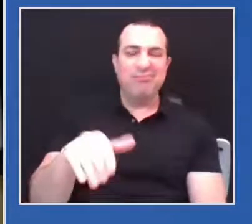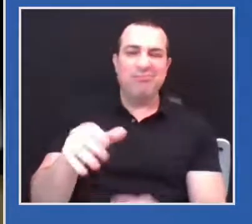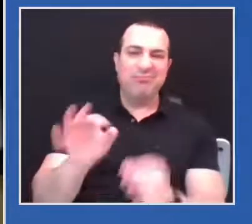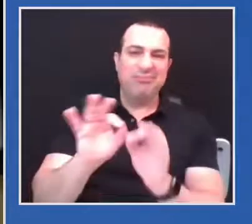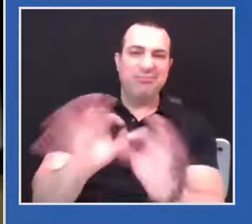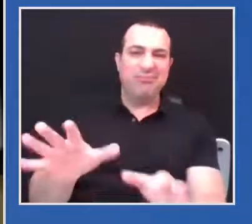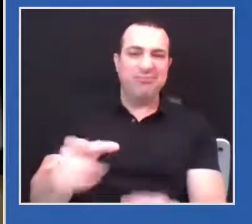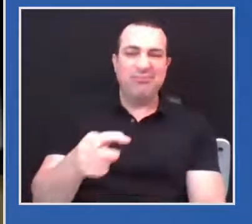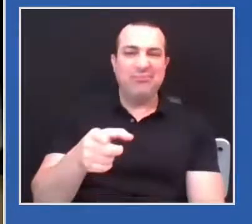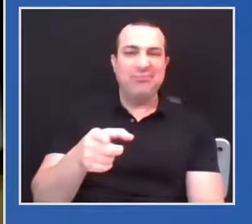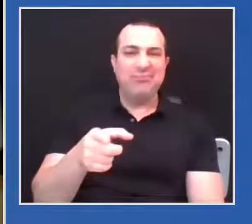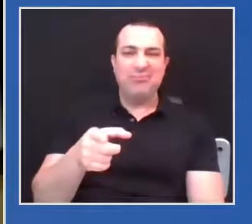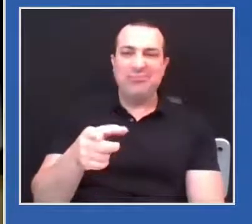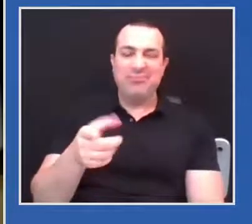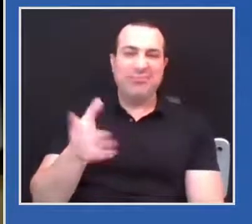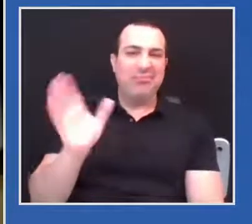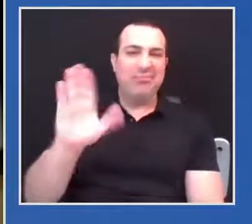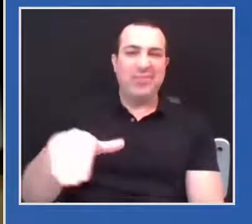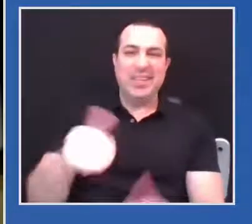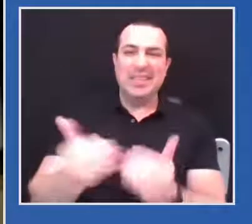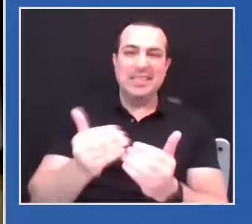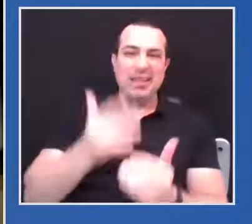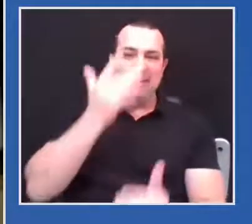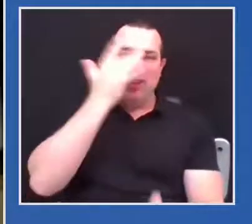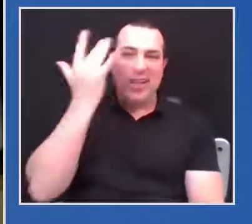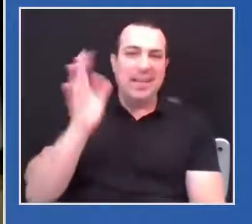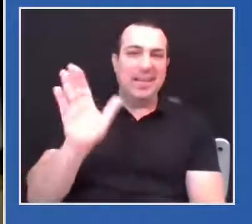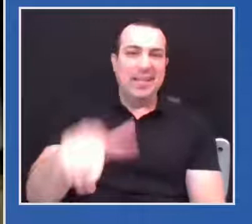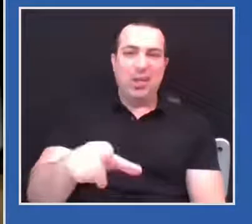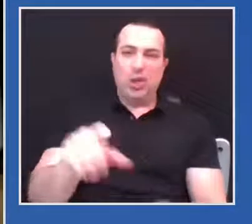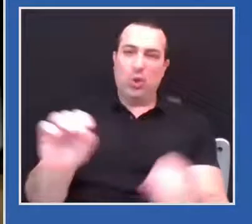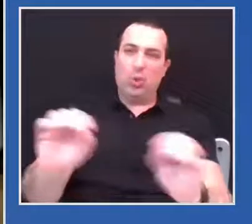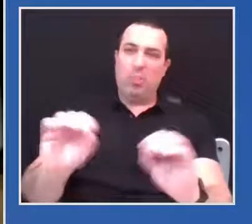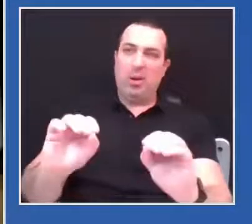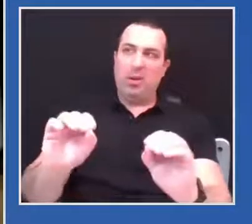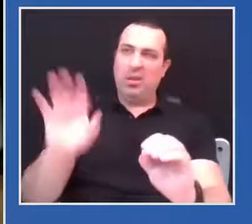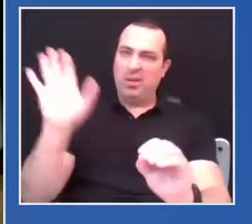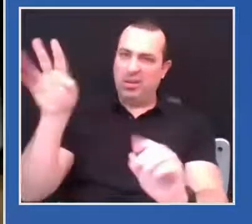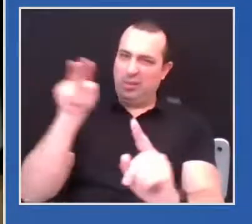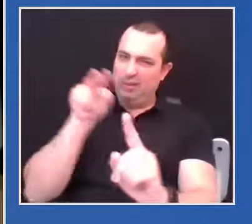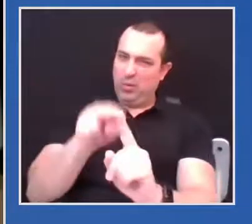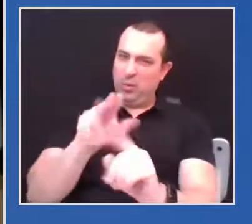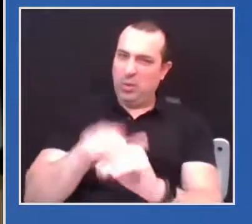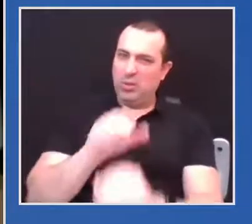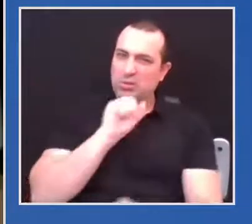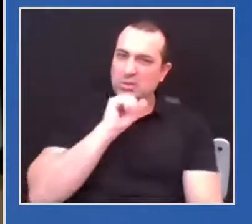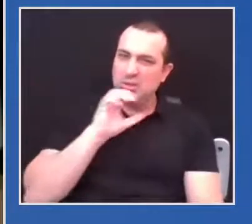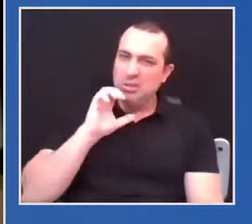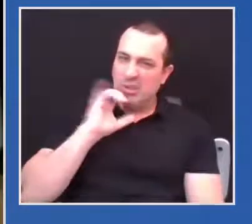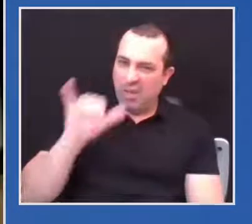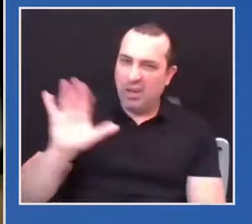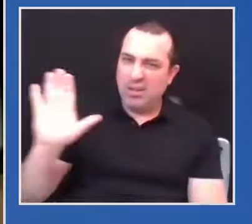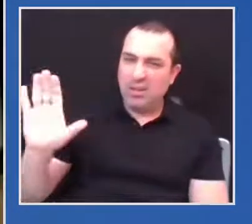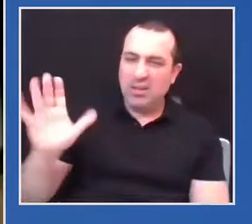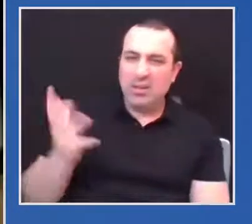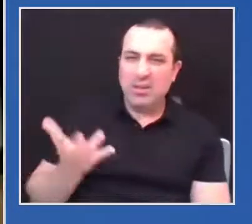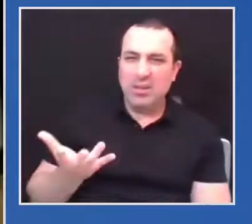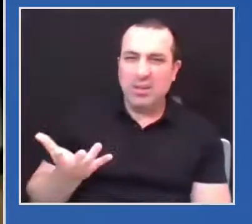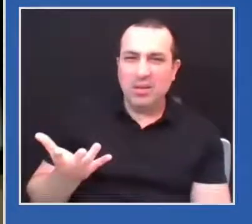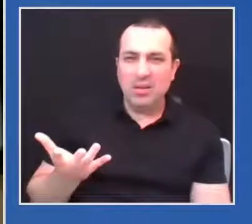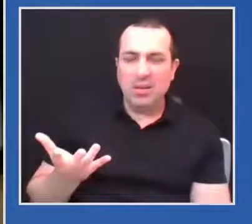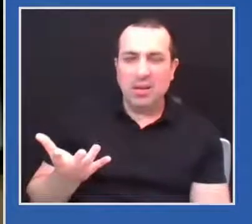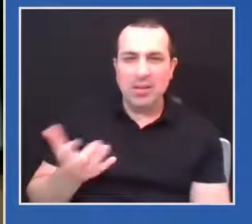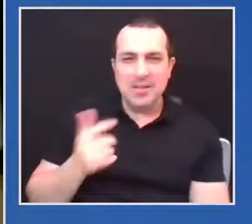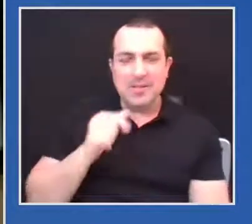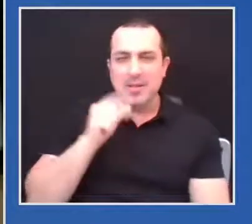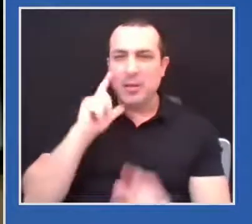nobody. That's how he sees seniors. That's how he sees you. It's no surprise. This is the